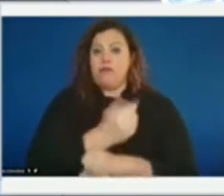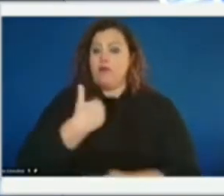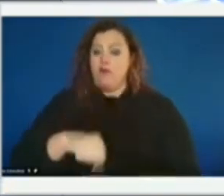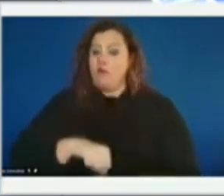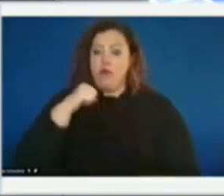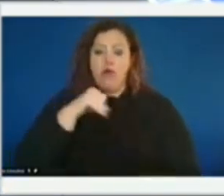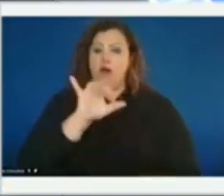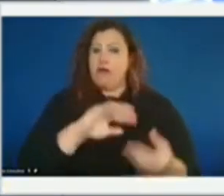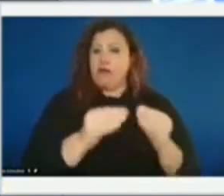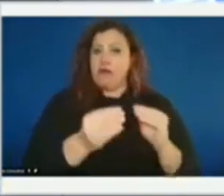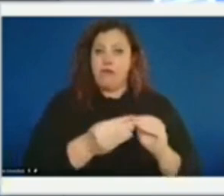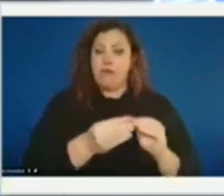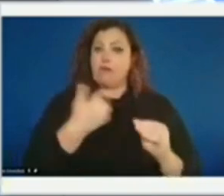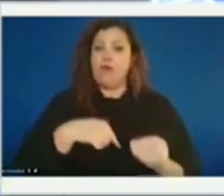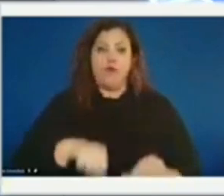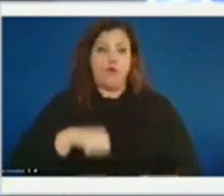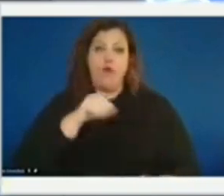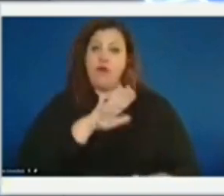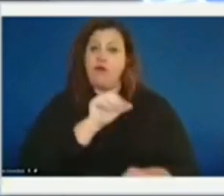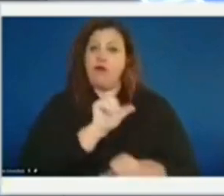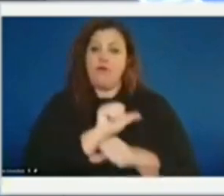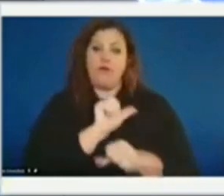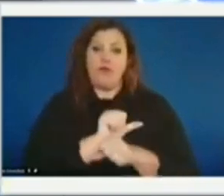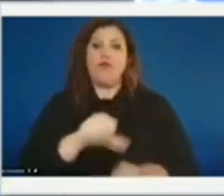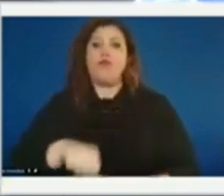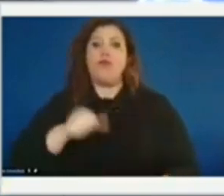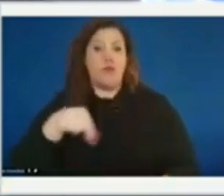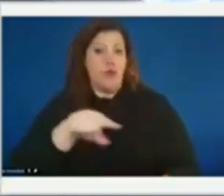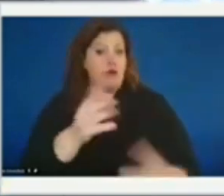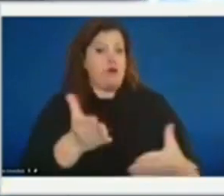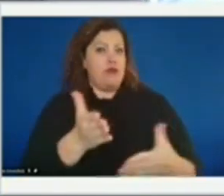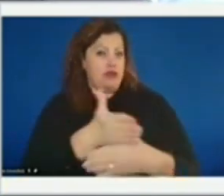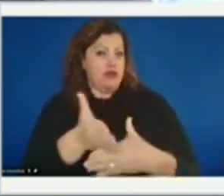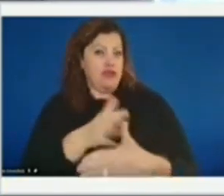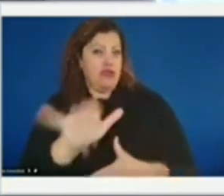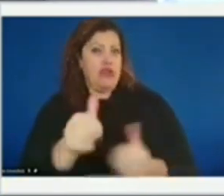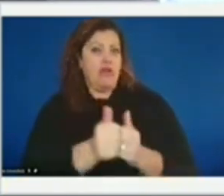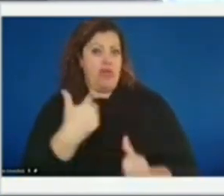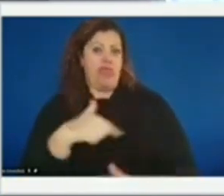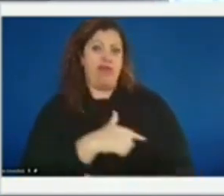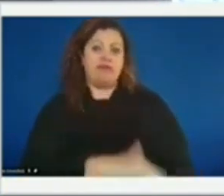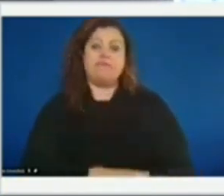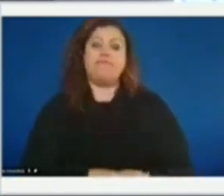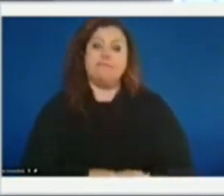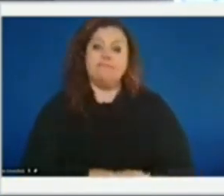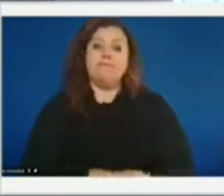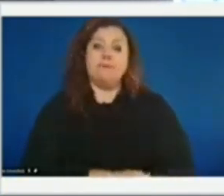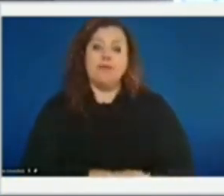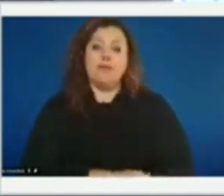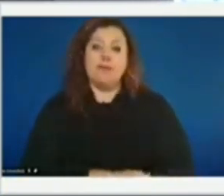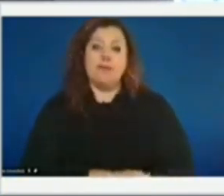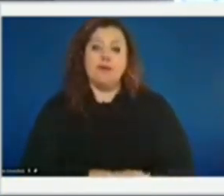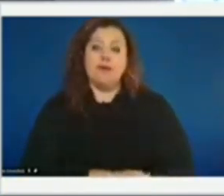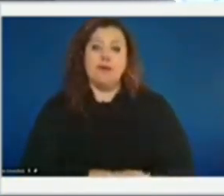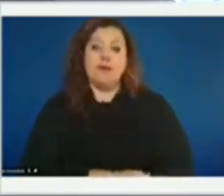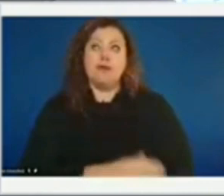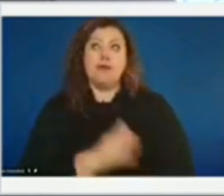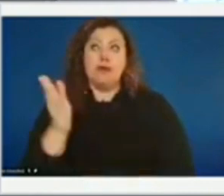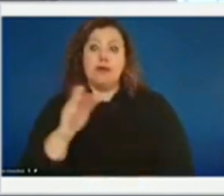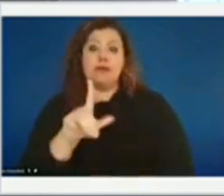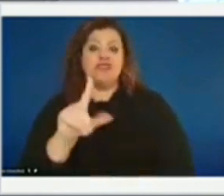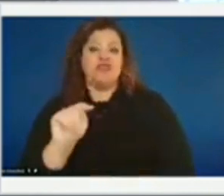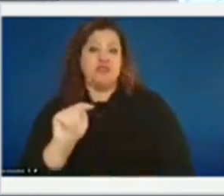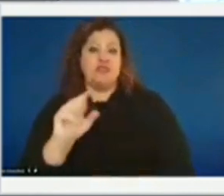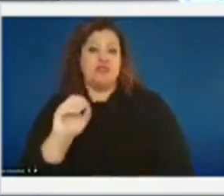of the work, and we're proud that you're here to share that with us. As Lieutenant Odom said, I